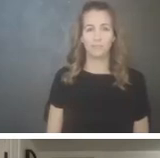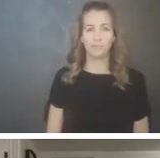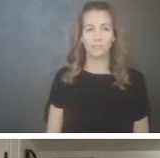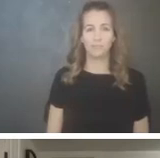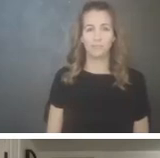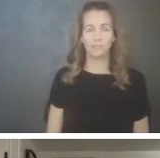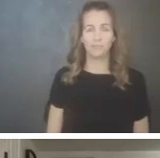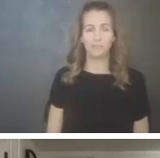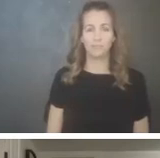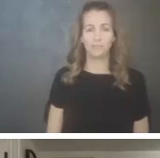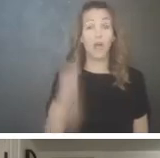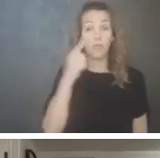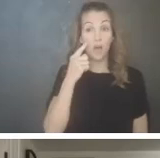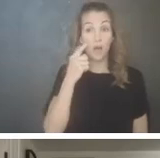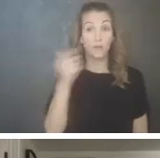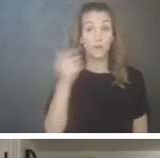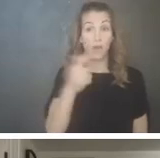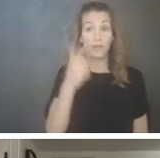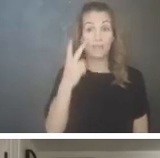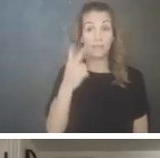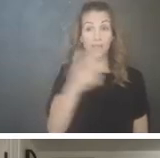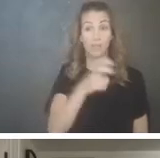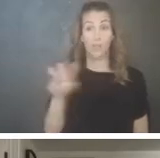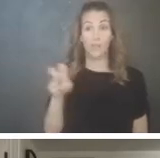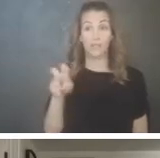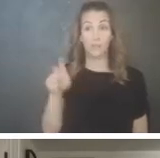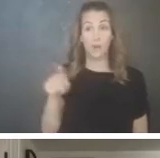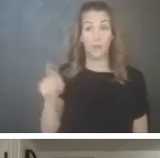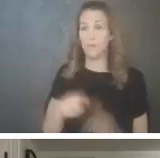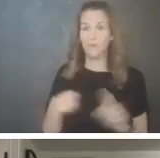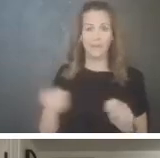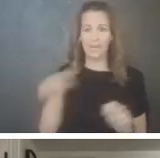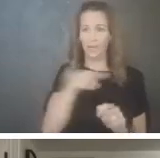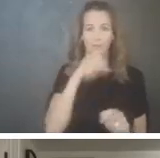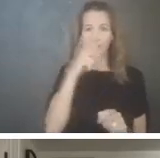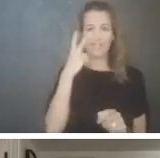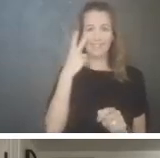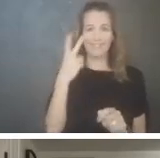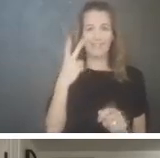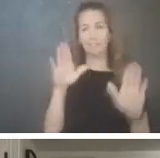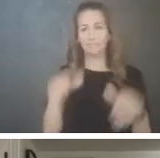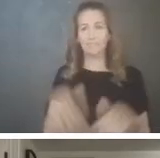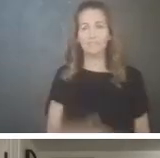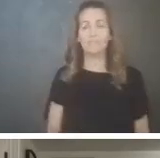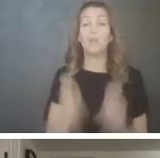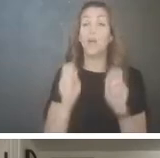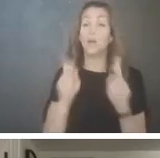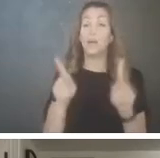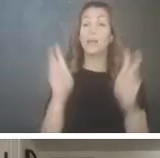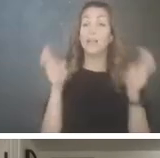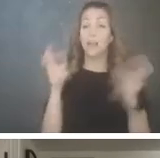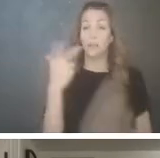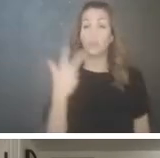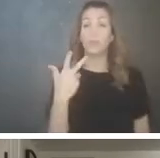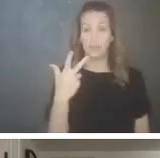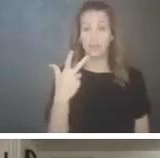And I had thought you had all seen me switch my screen, but I had paused it, so you didn't. So that was great. You didn't have to ignore it. Okay, so Title III, we had